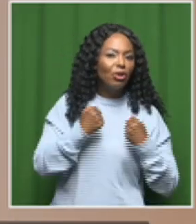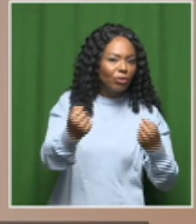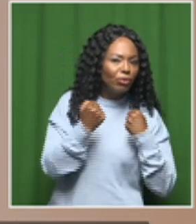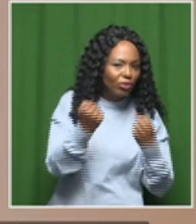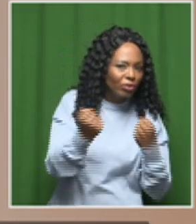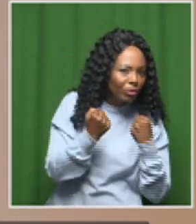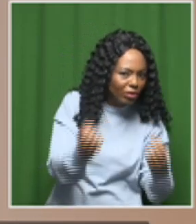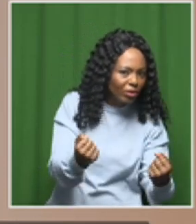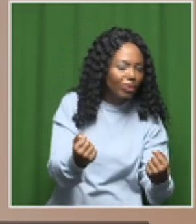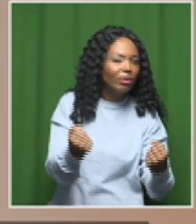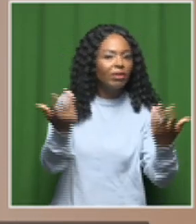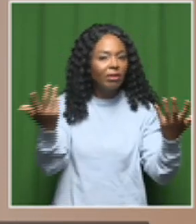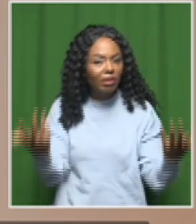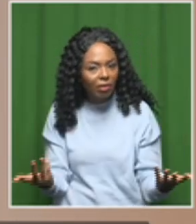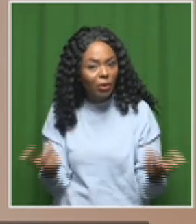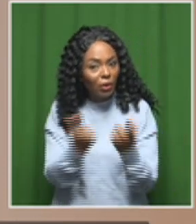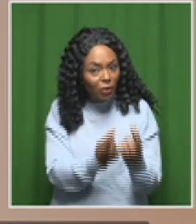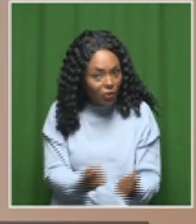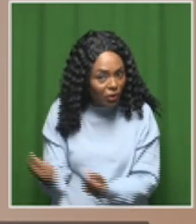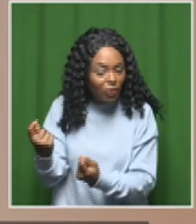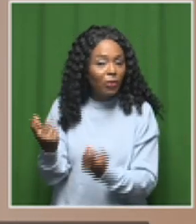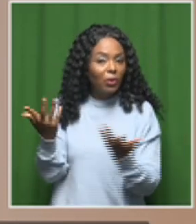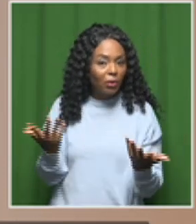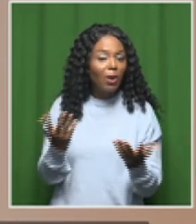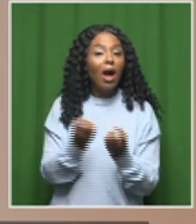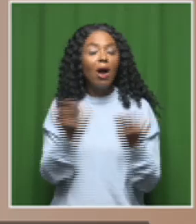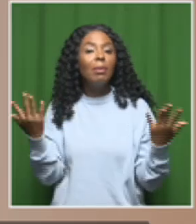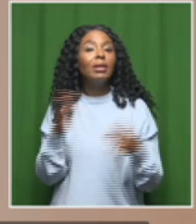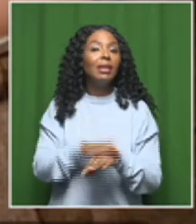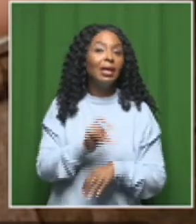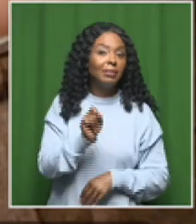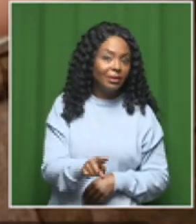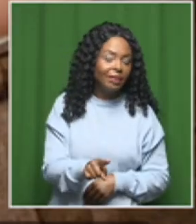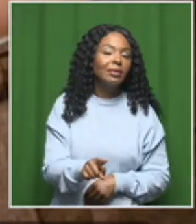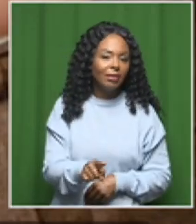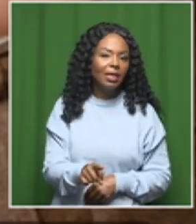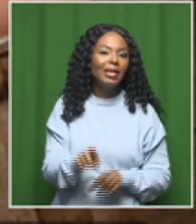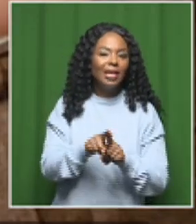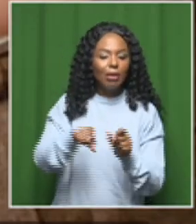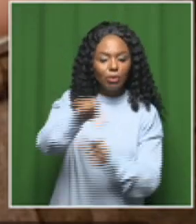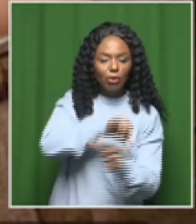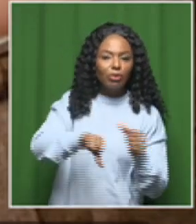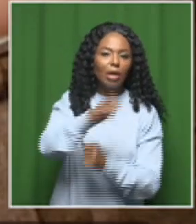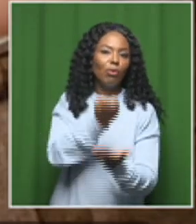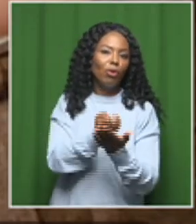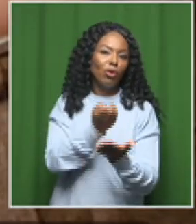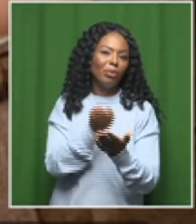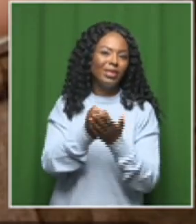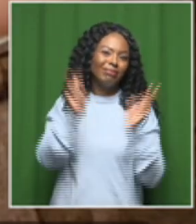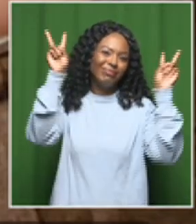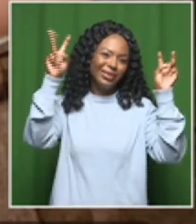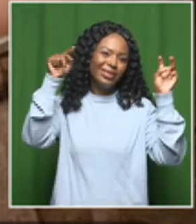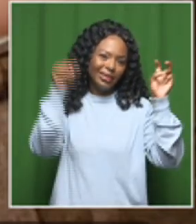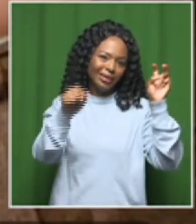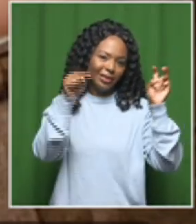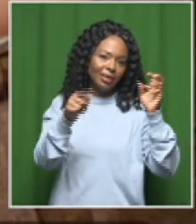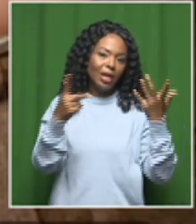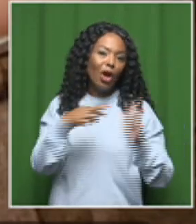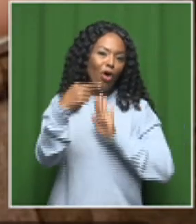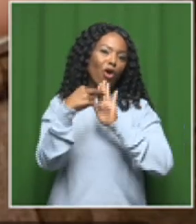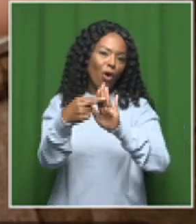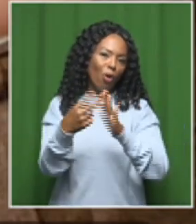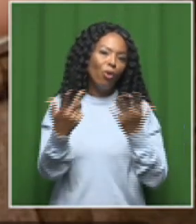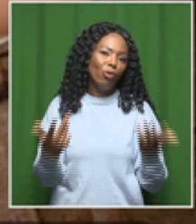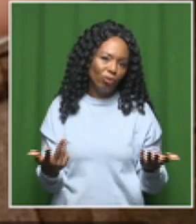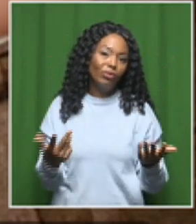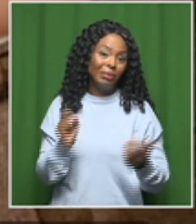physical enough, how often are you doing that? All those things, and your socio-economic status, and all those things then play a role, and